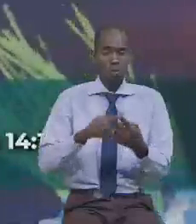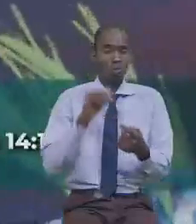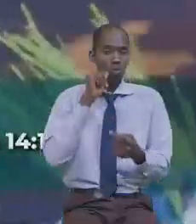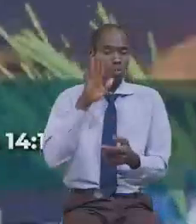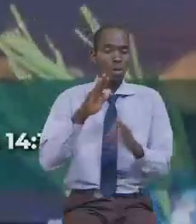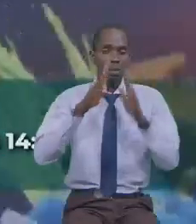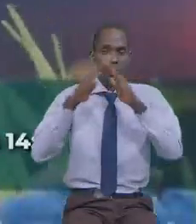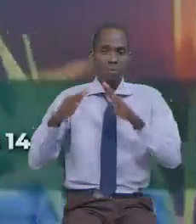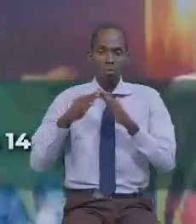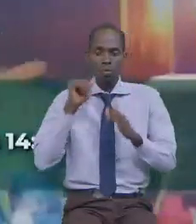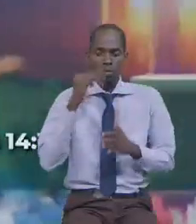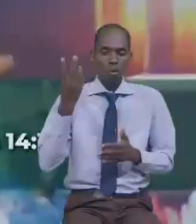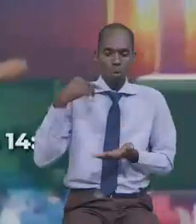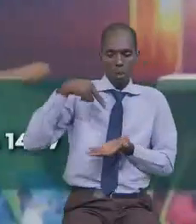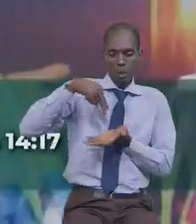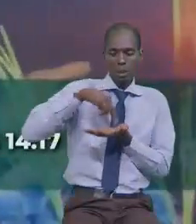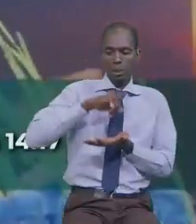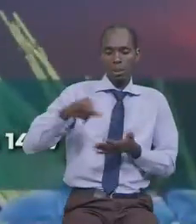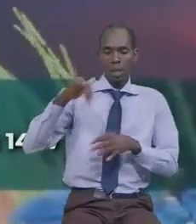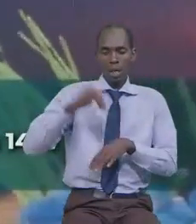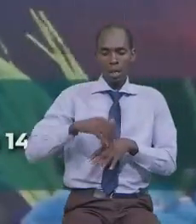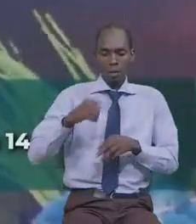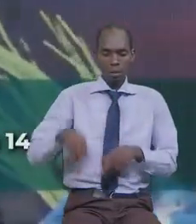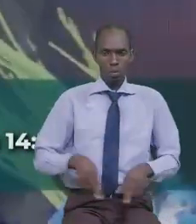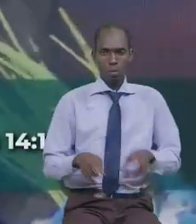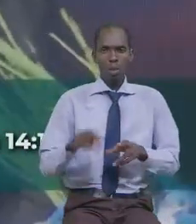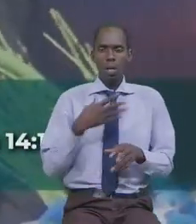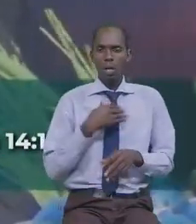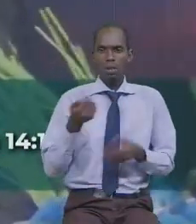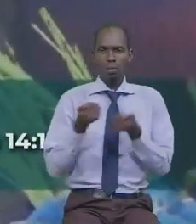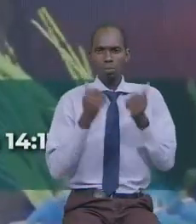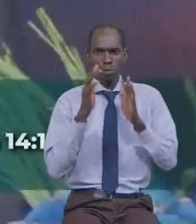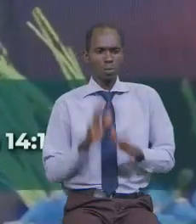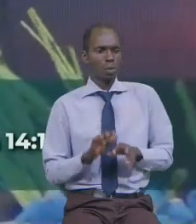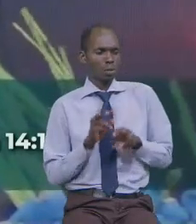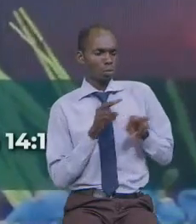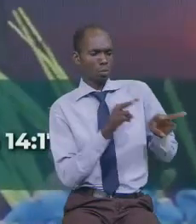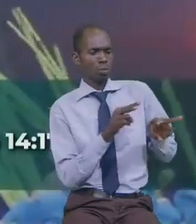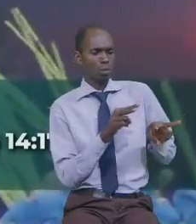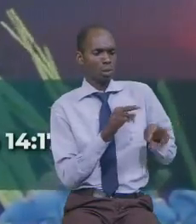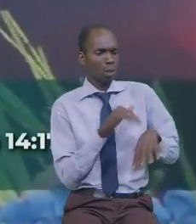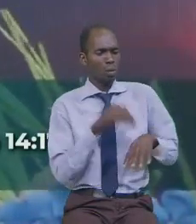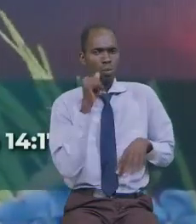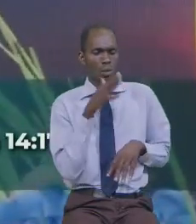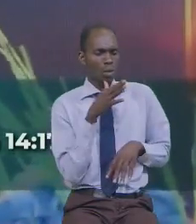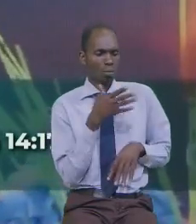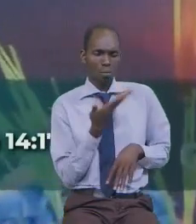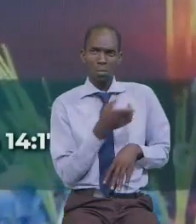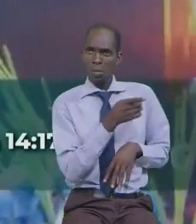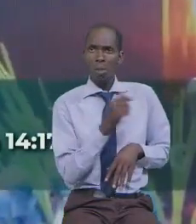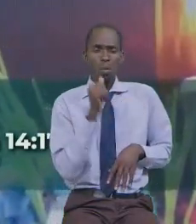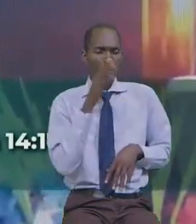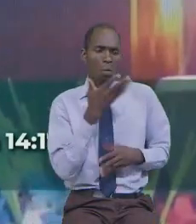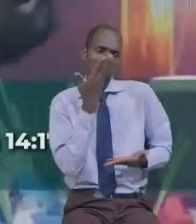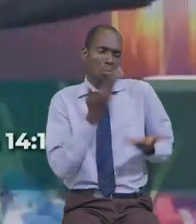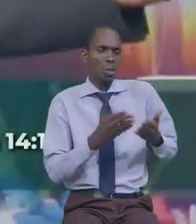the road, and the driver looking at her, thinking, that could be my mother. And because of the love